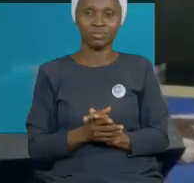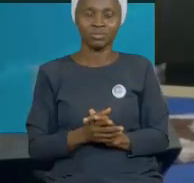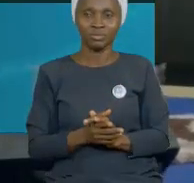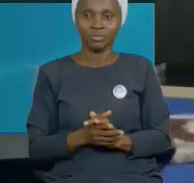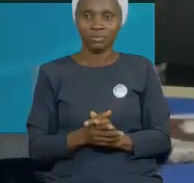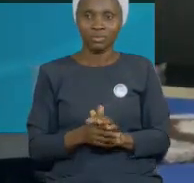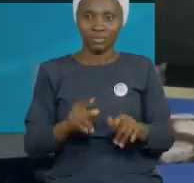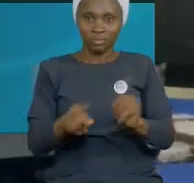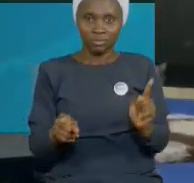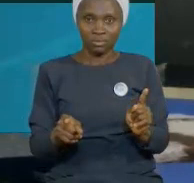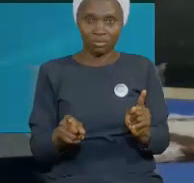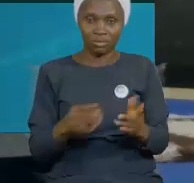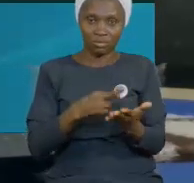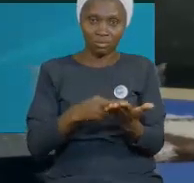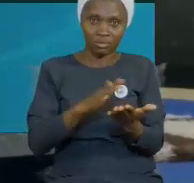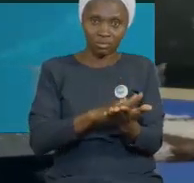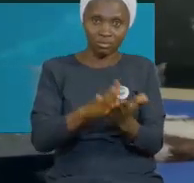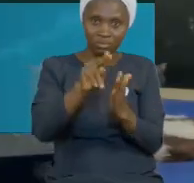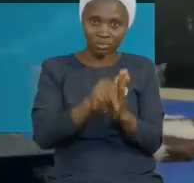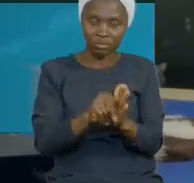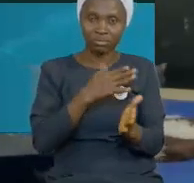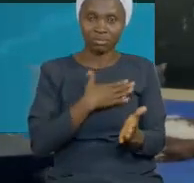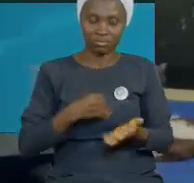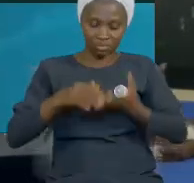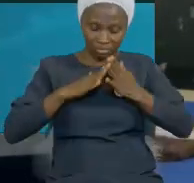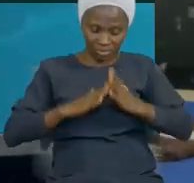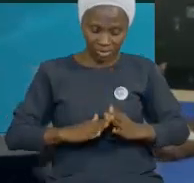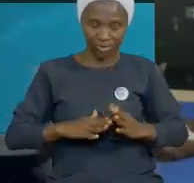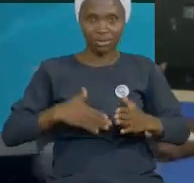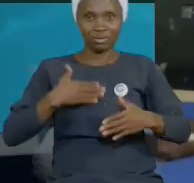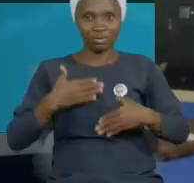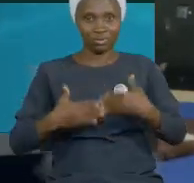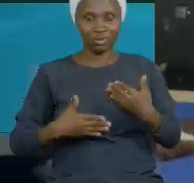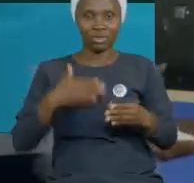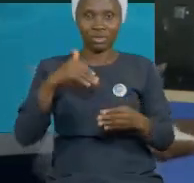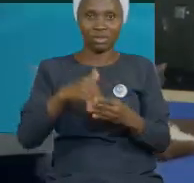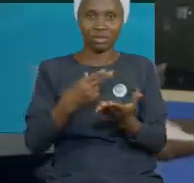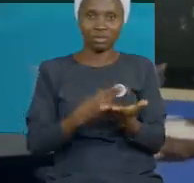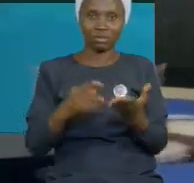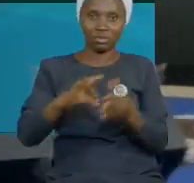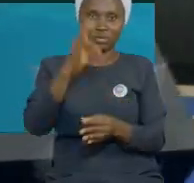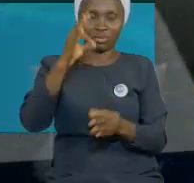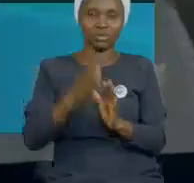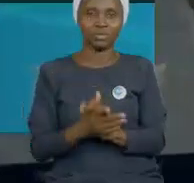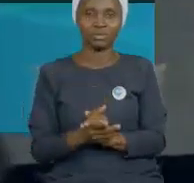but righteousness and peace and joy in the Holy Ghost.